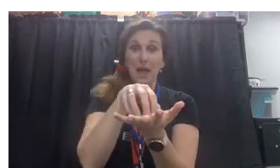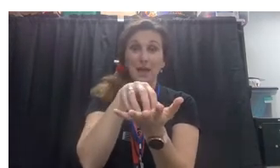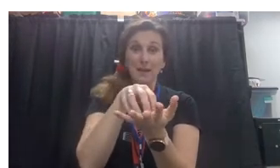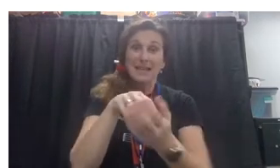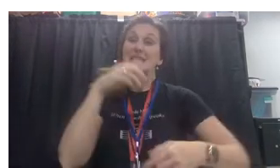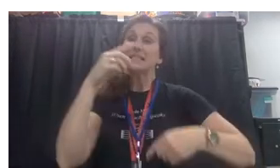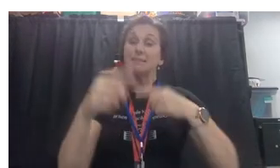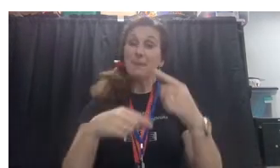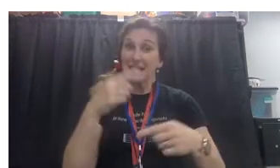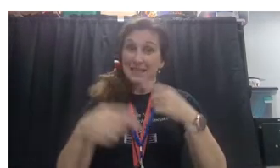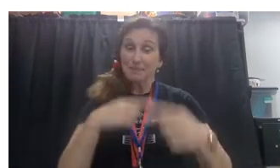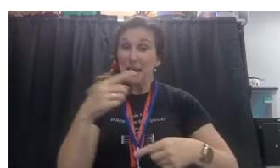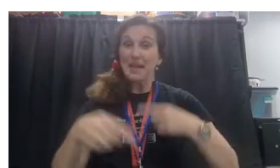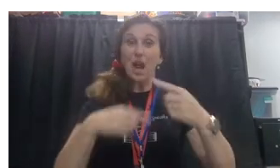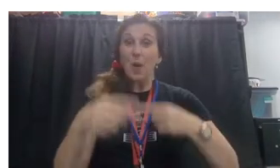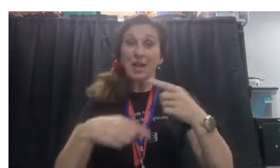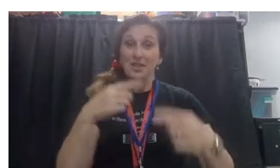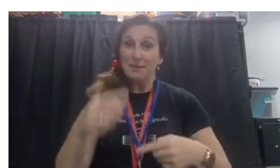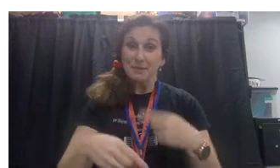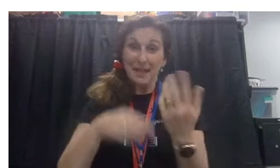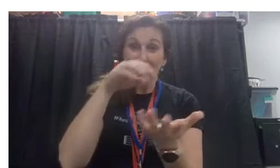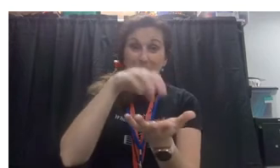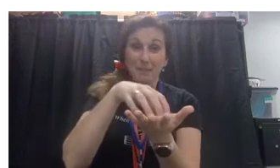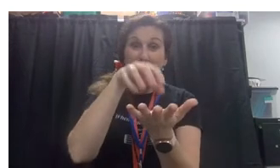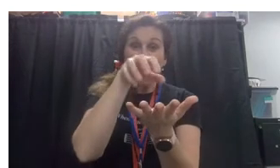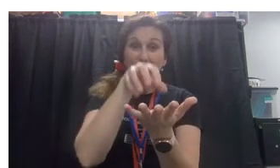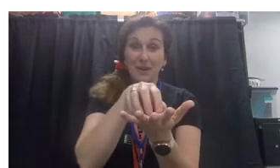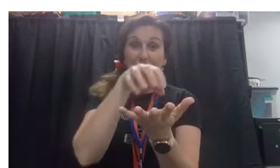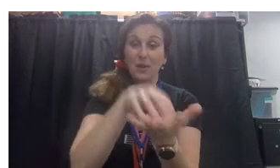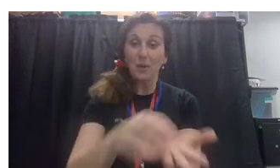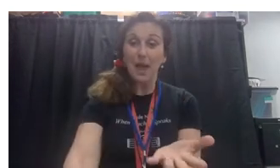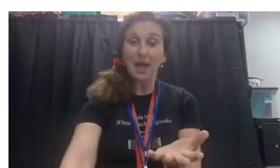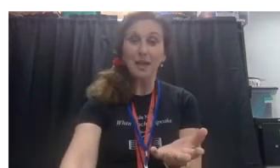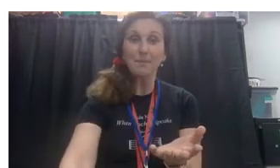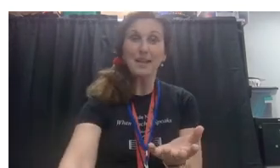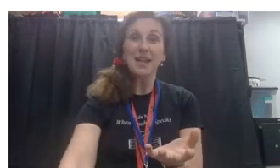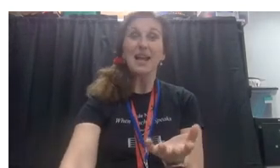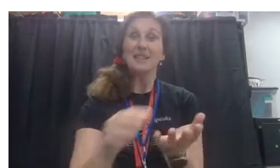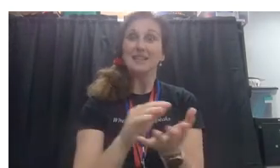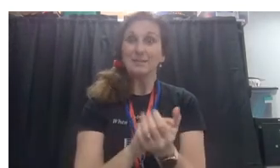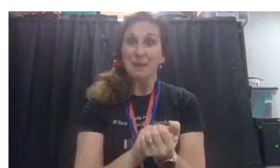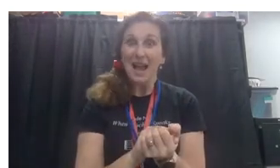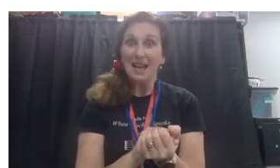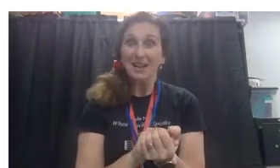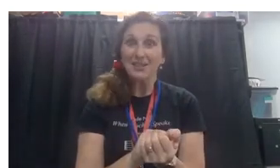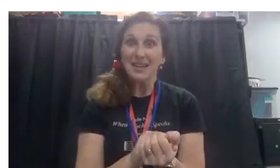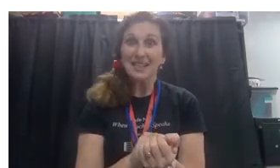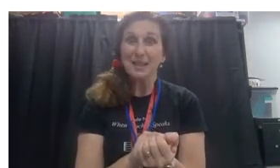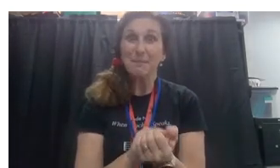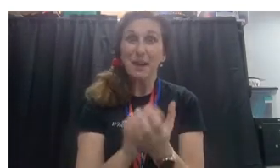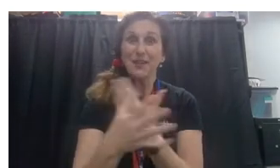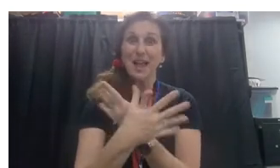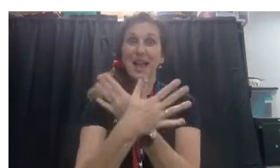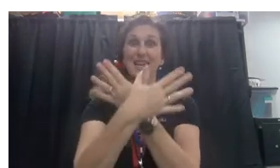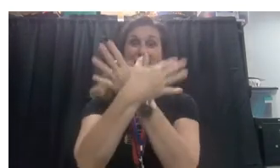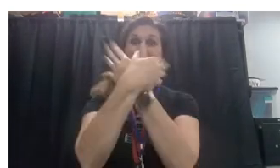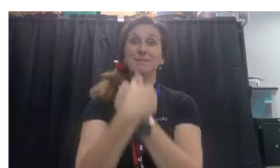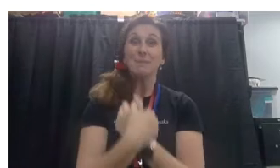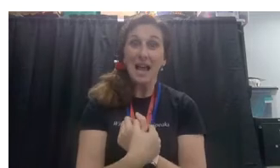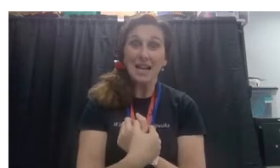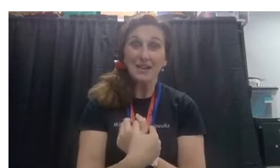the web. Spin, spin, oh, watch him spin, the spider in the web. The spider eats a